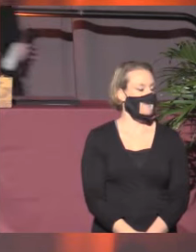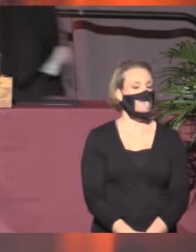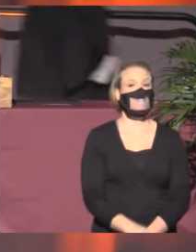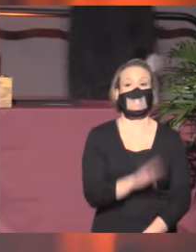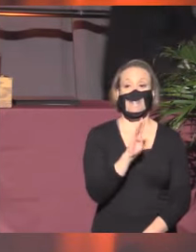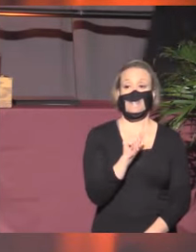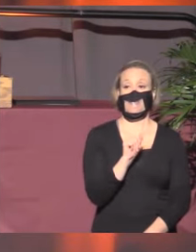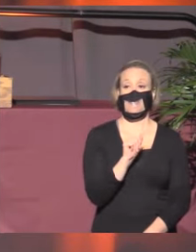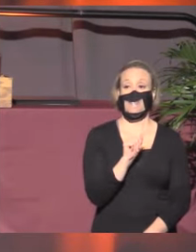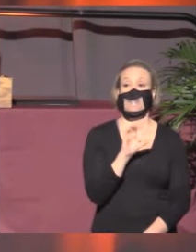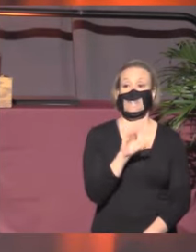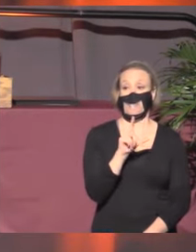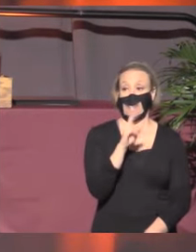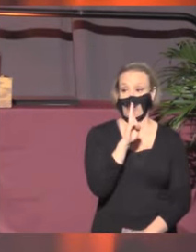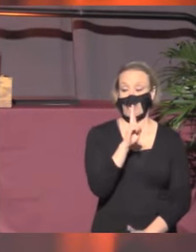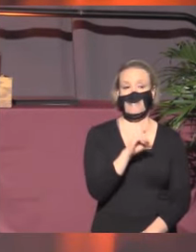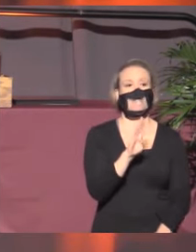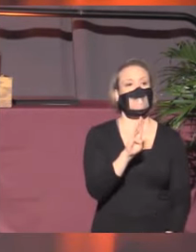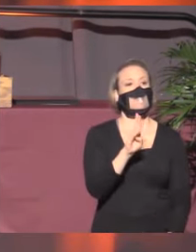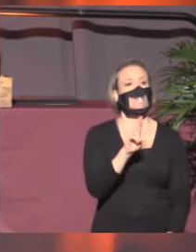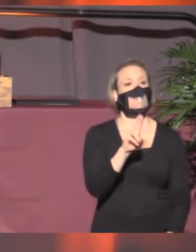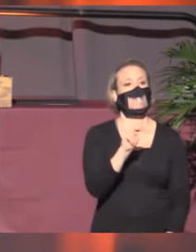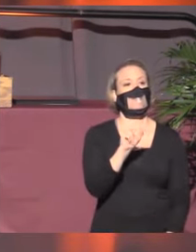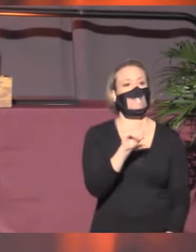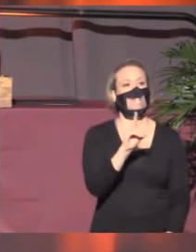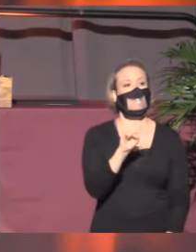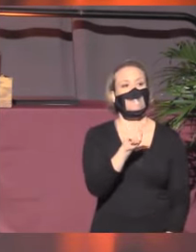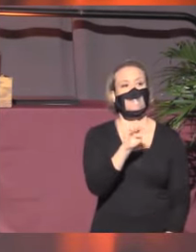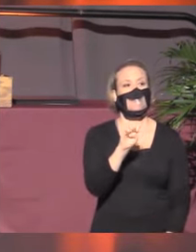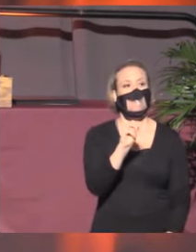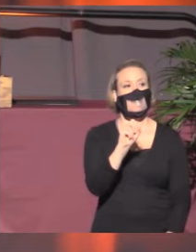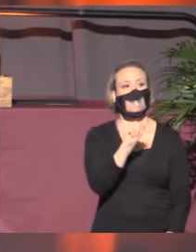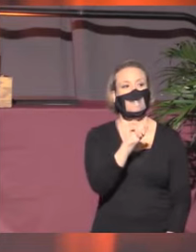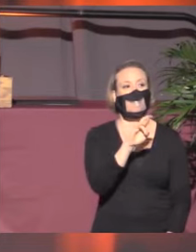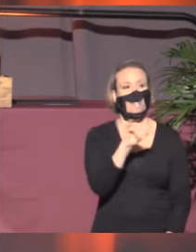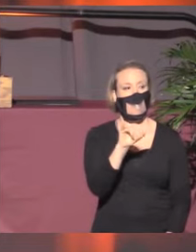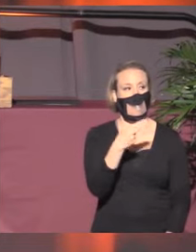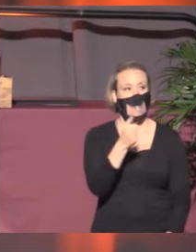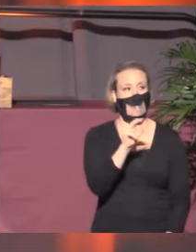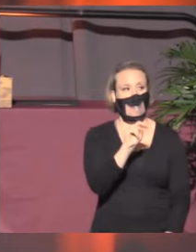Bachelor of Arts, cum laude, Bernadette Mary Hansen.